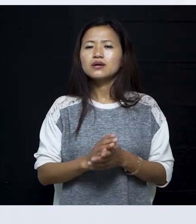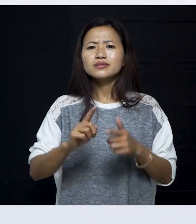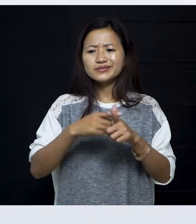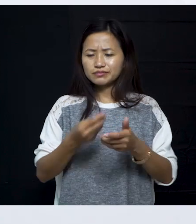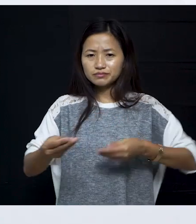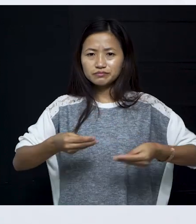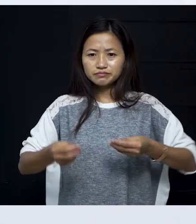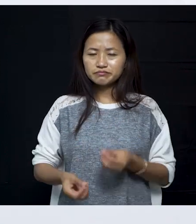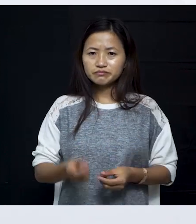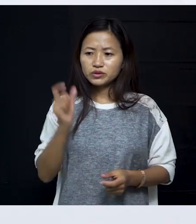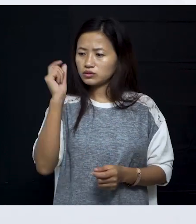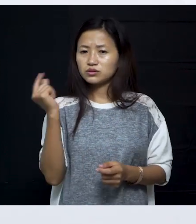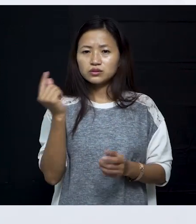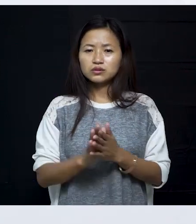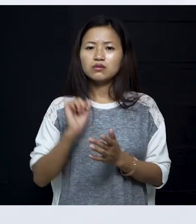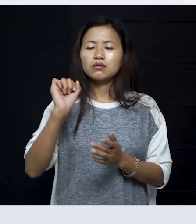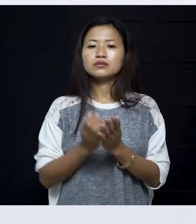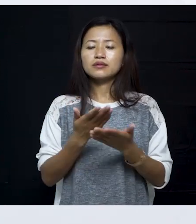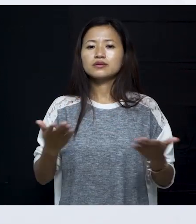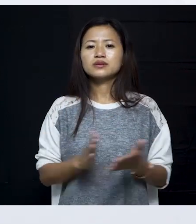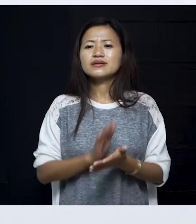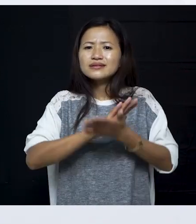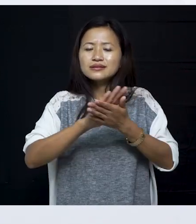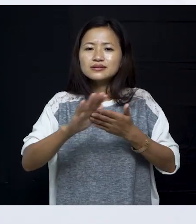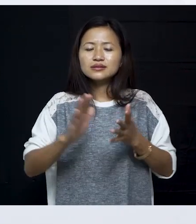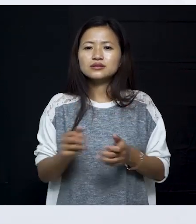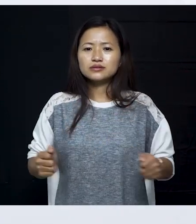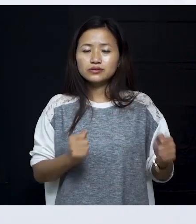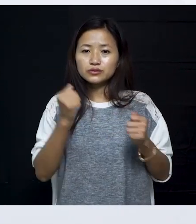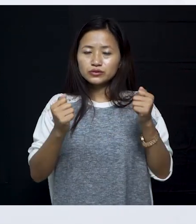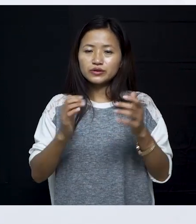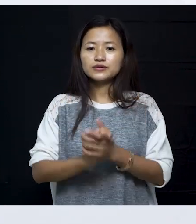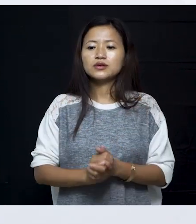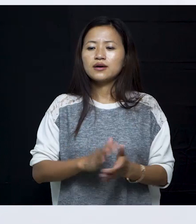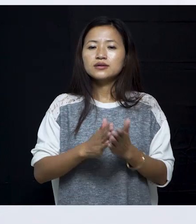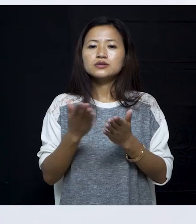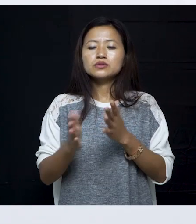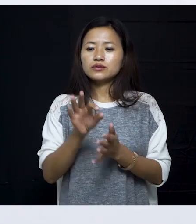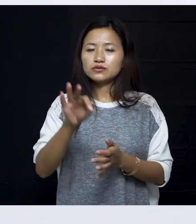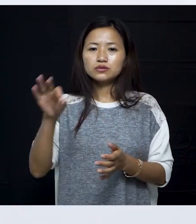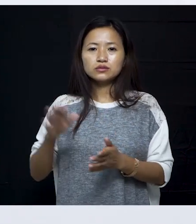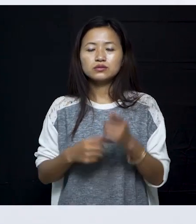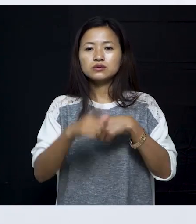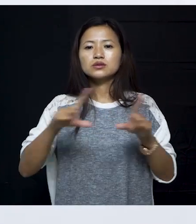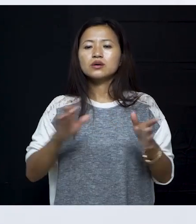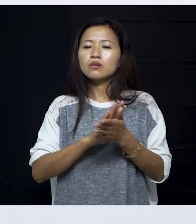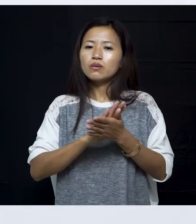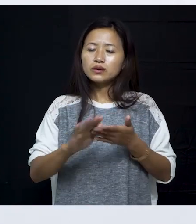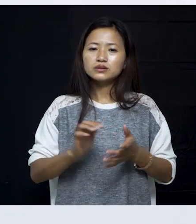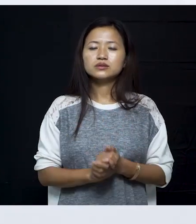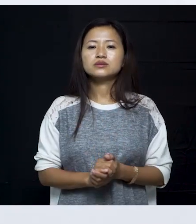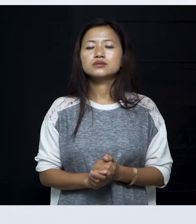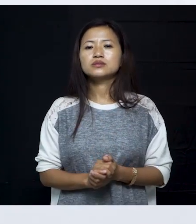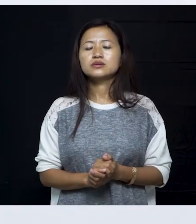can be more casual, or a cleanliness drive, see? So depending on the question, you would have to choose the language wisely too.